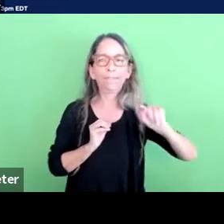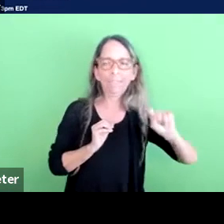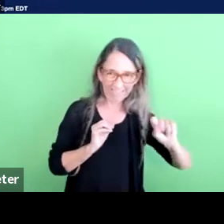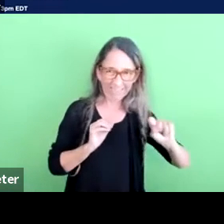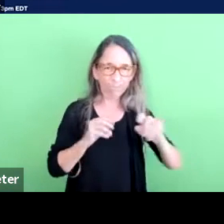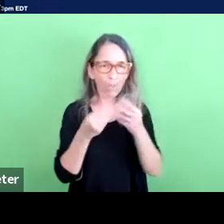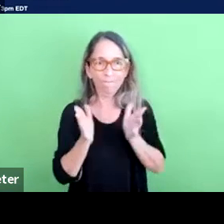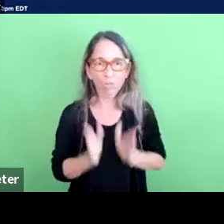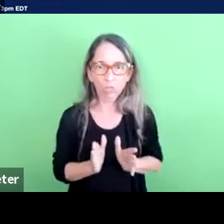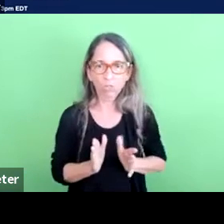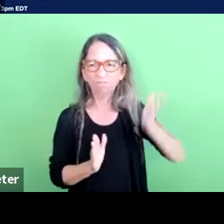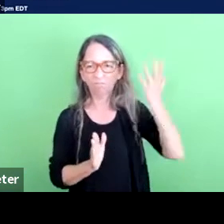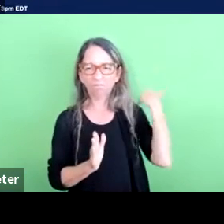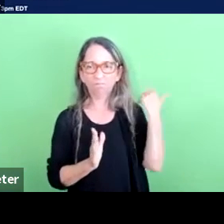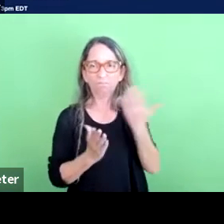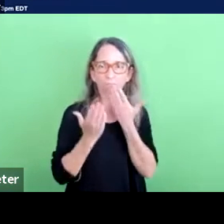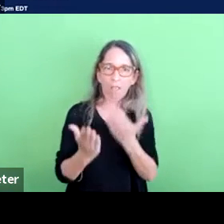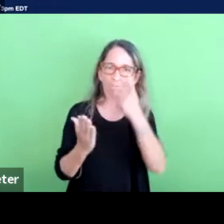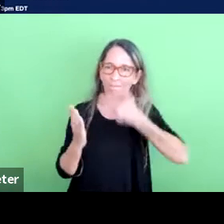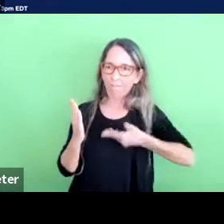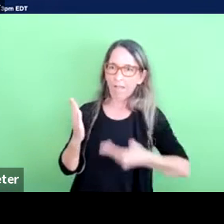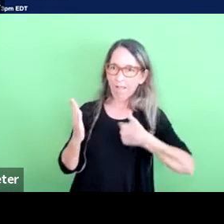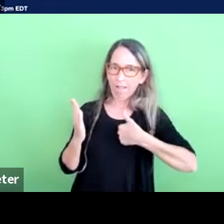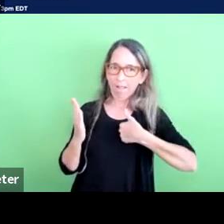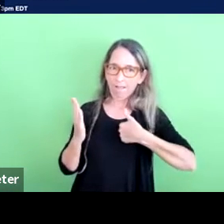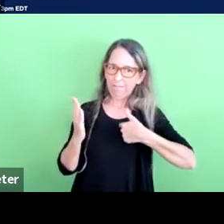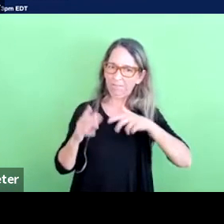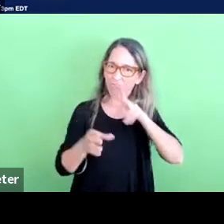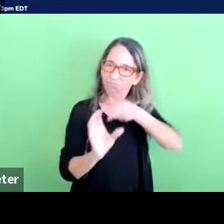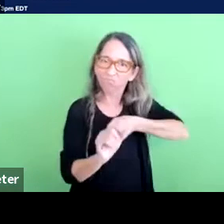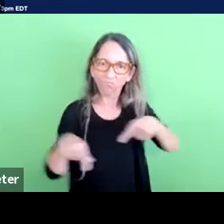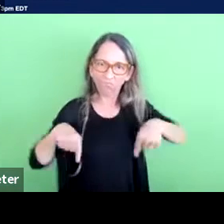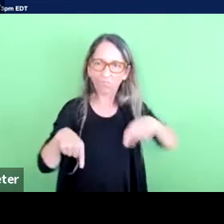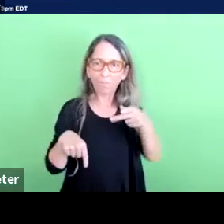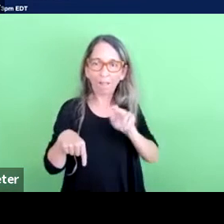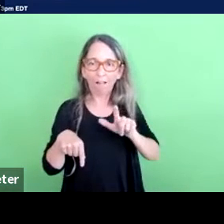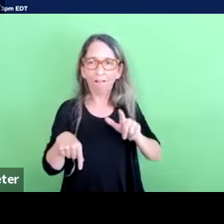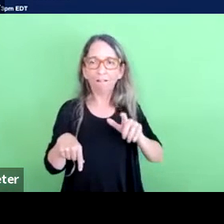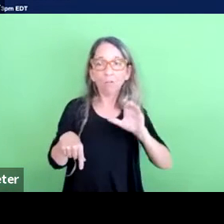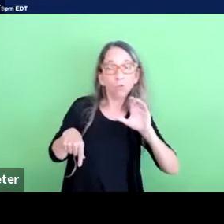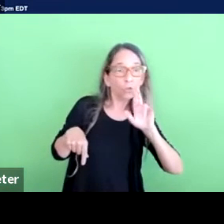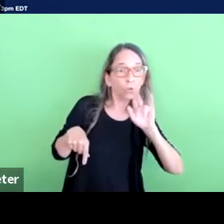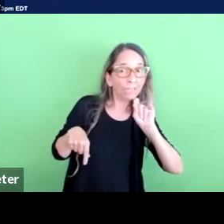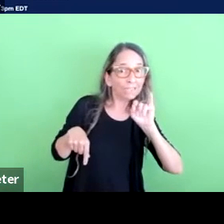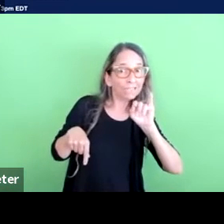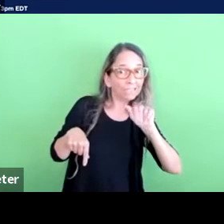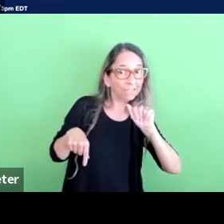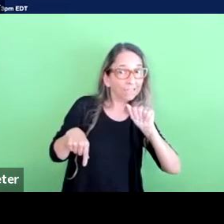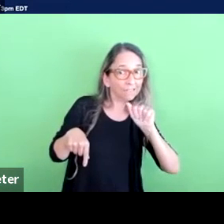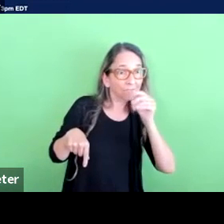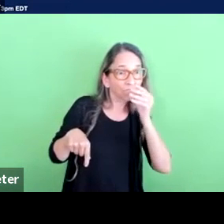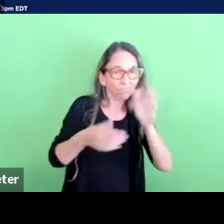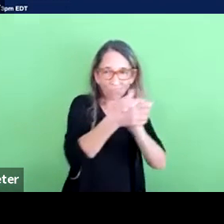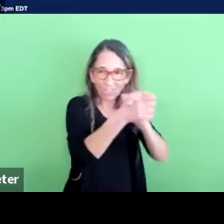on this panel. Like Cristina, and by the way, Cristina, congratulations on the award yesterday. That was